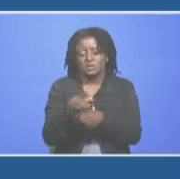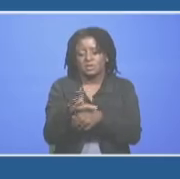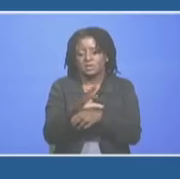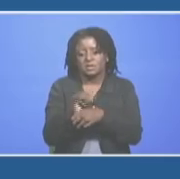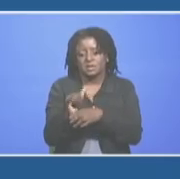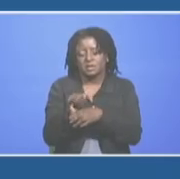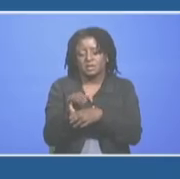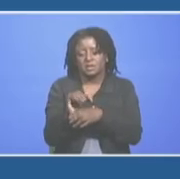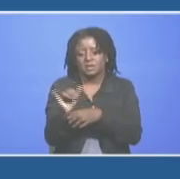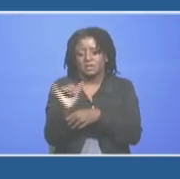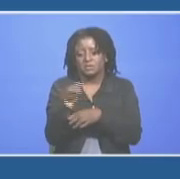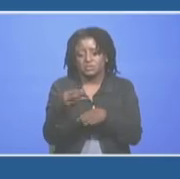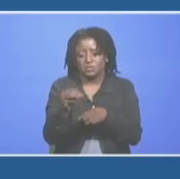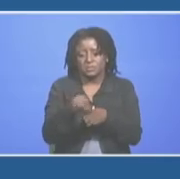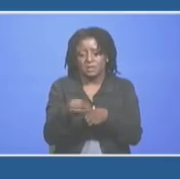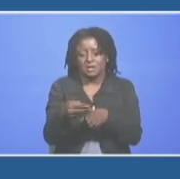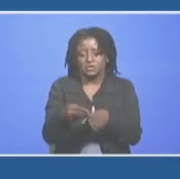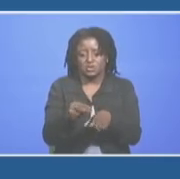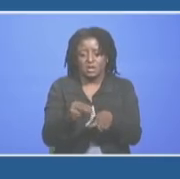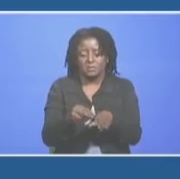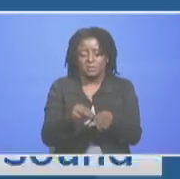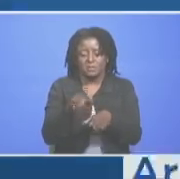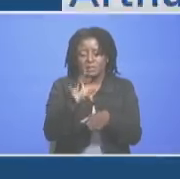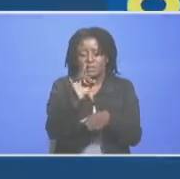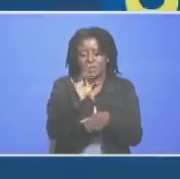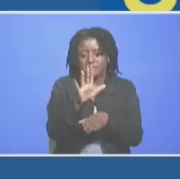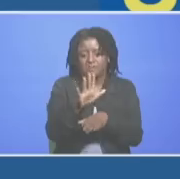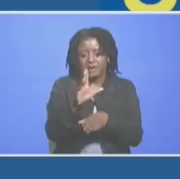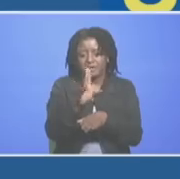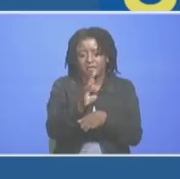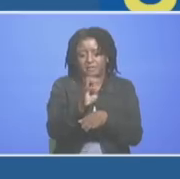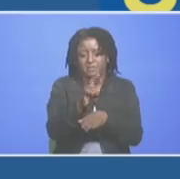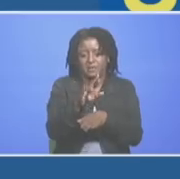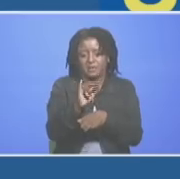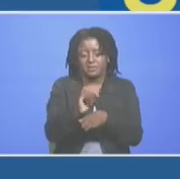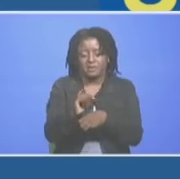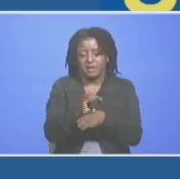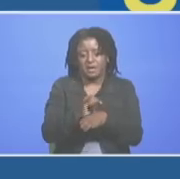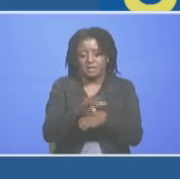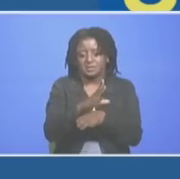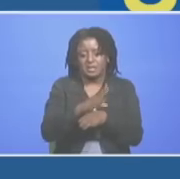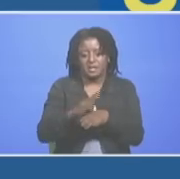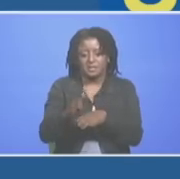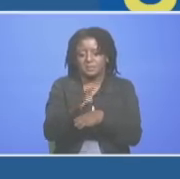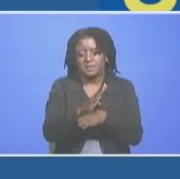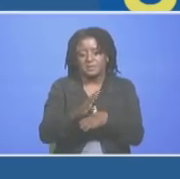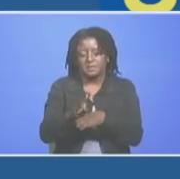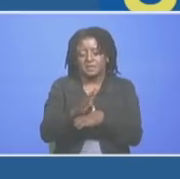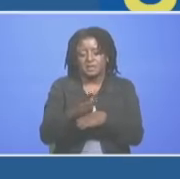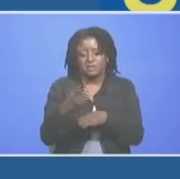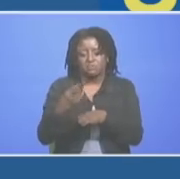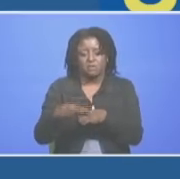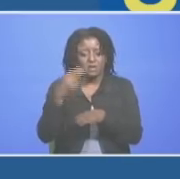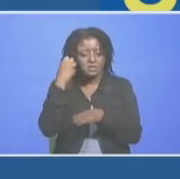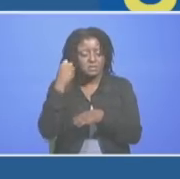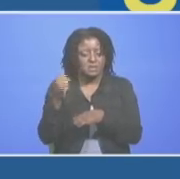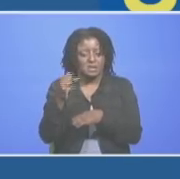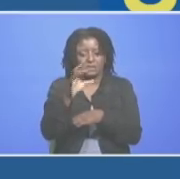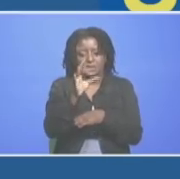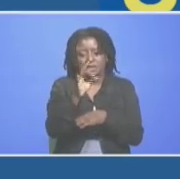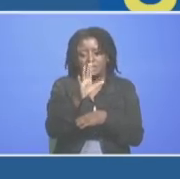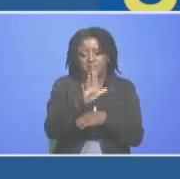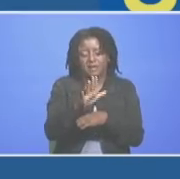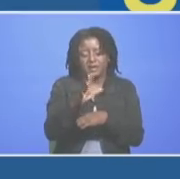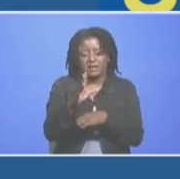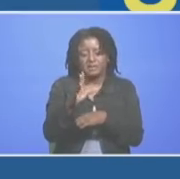at 86. 85 in the Berry Islands and Allenstown, Bimini. 84 in Harbour Island. Roxanne, Eleuthera, 85. Allenstown, Cat